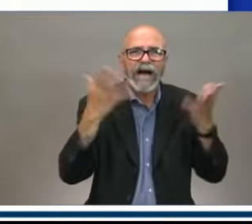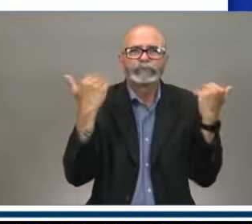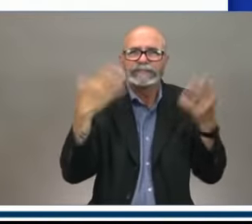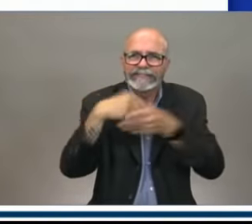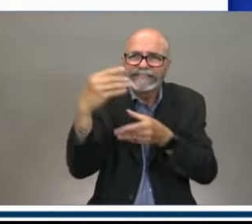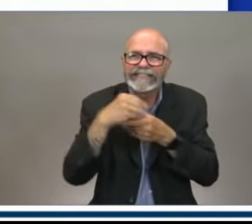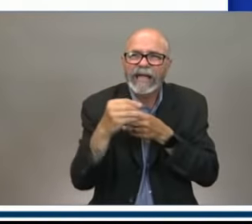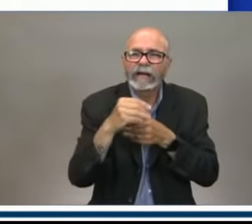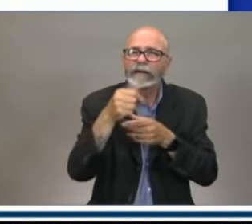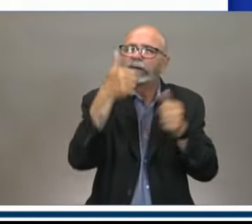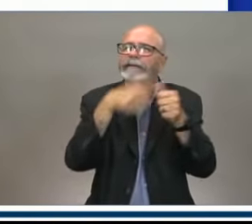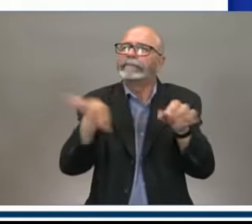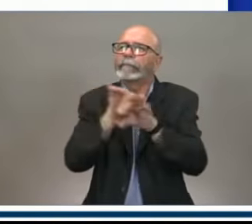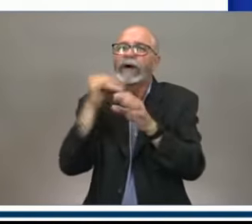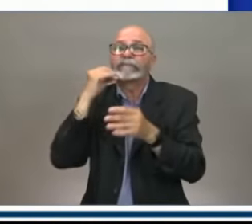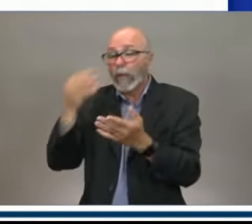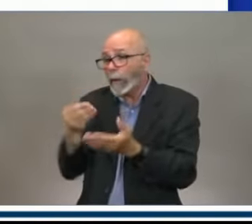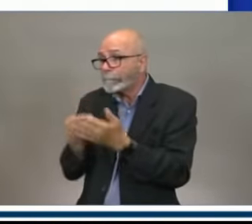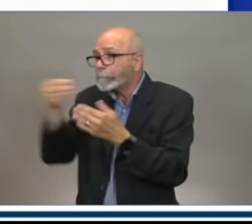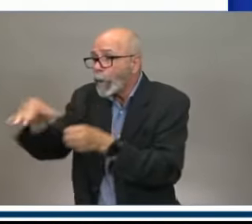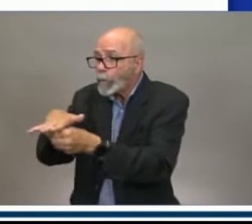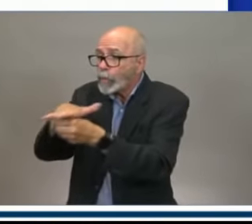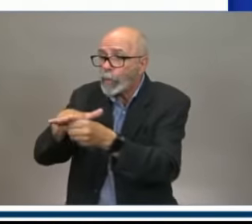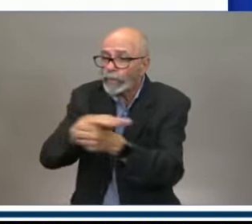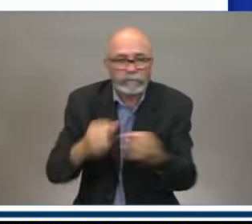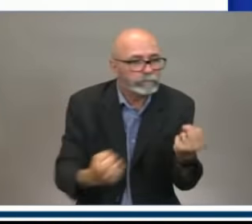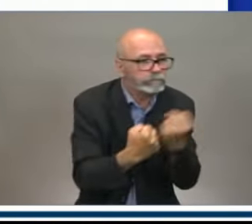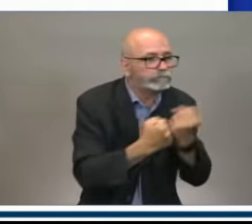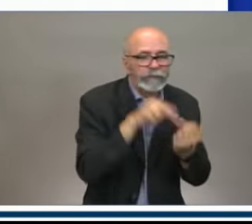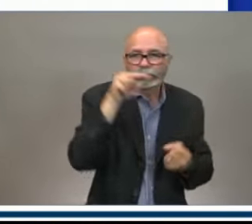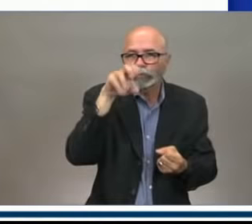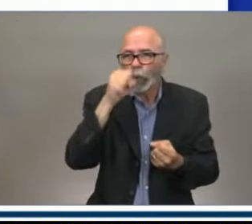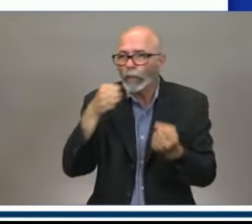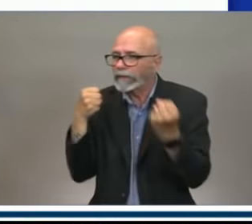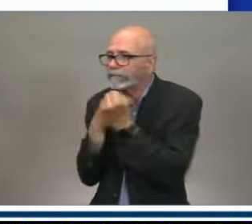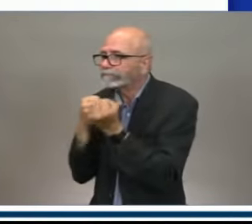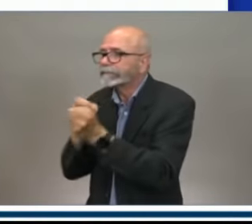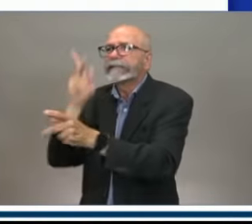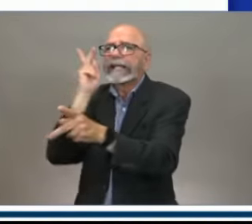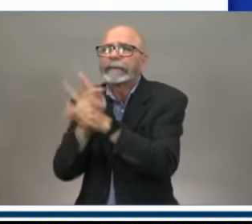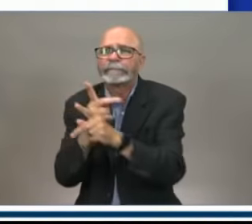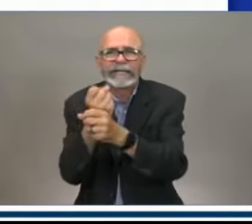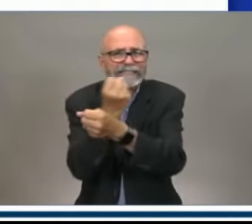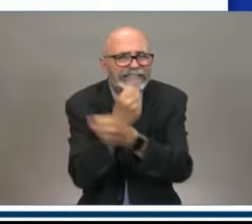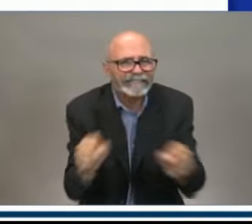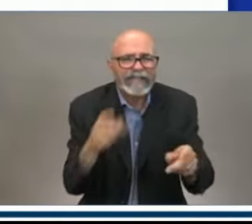buy local, support local, stay safe, stay strong. We've got this.